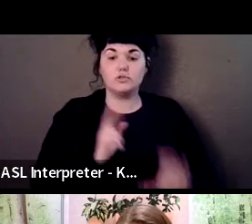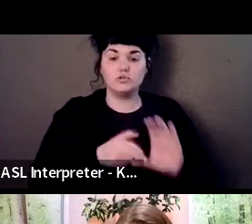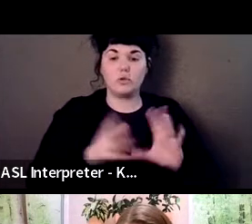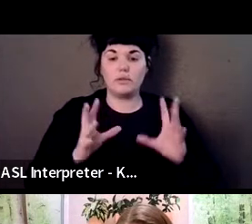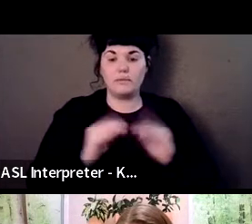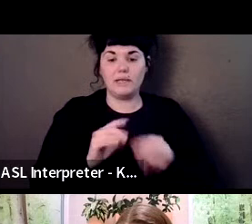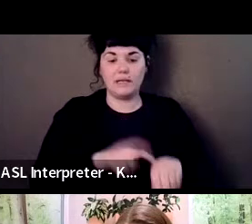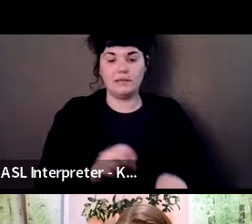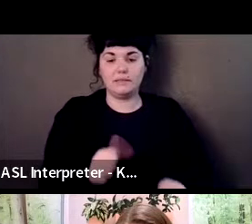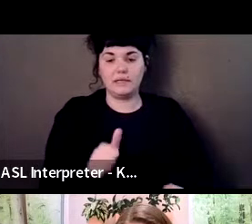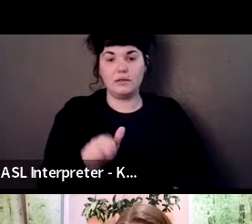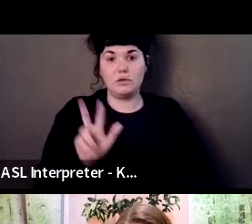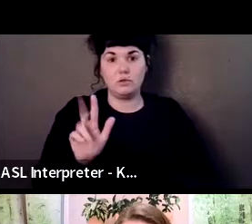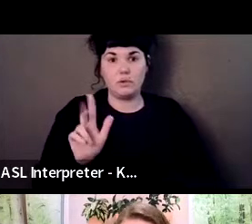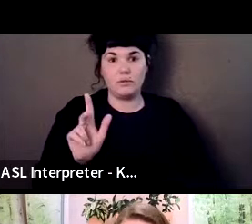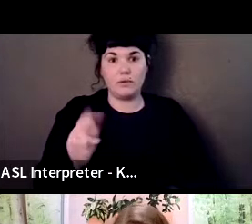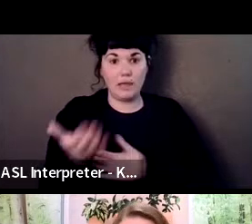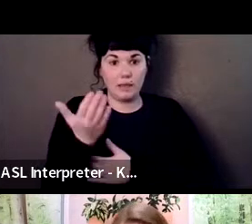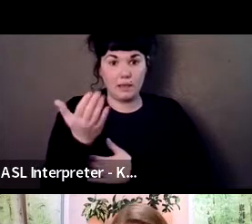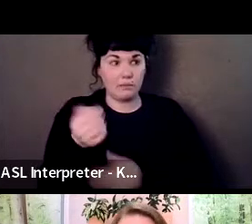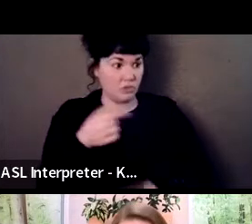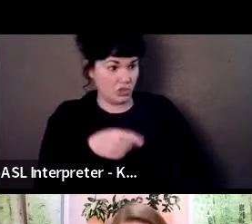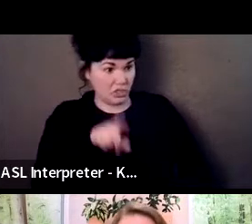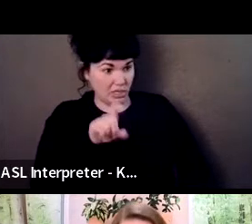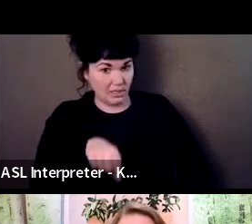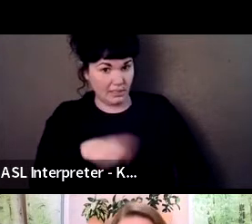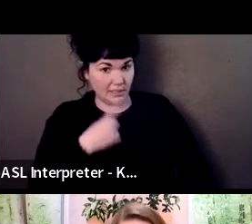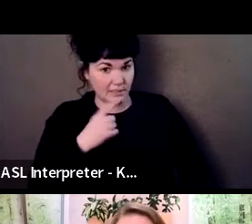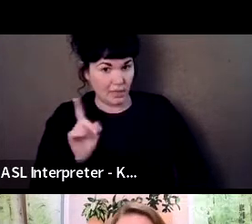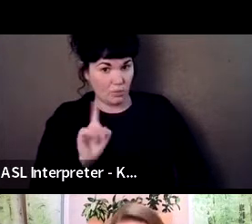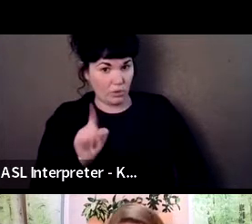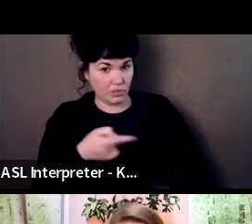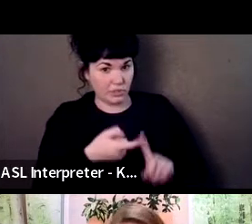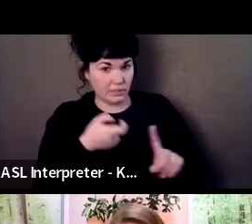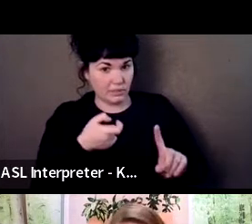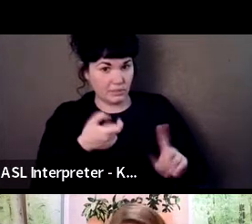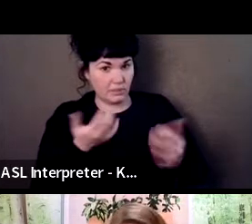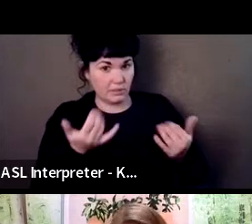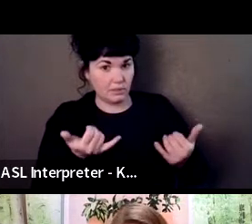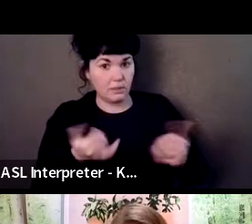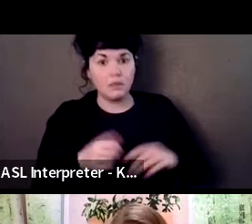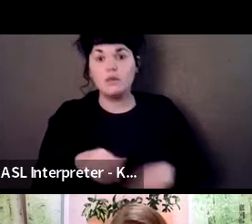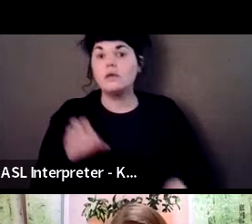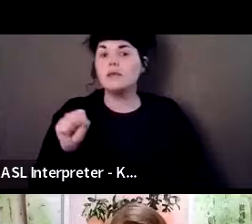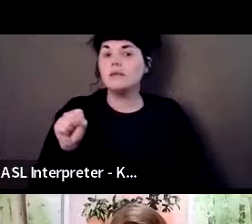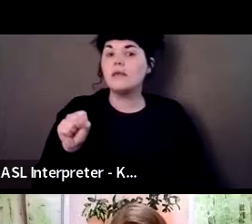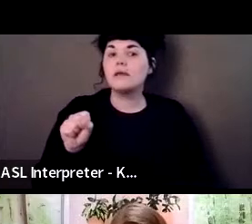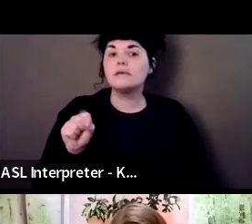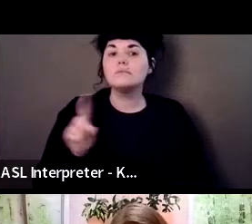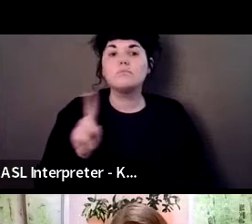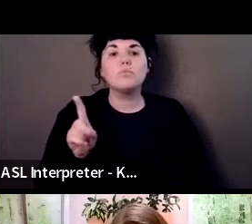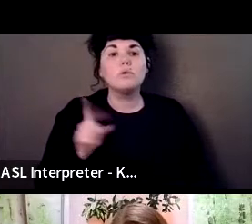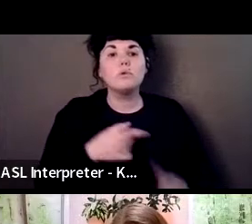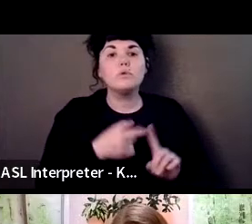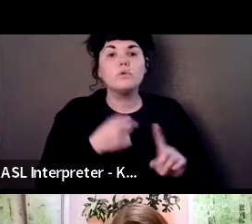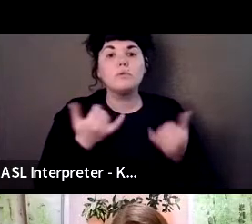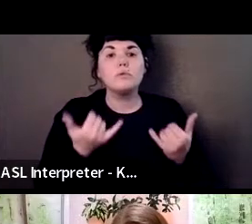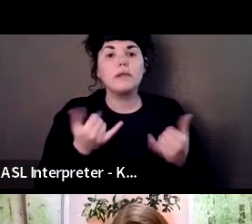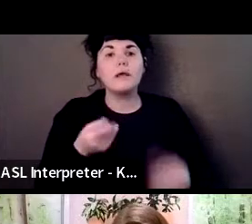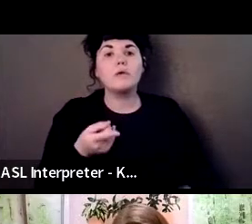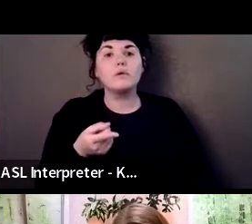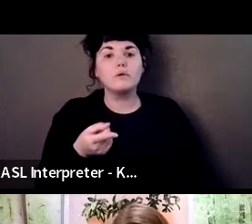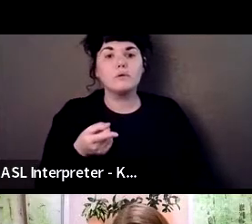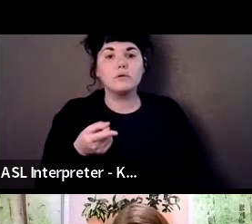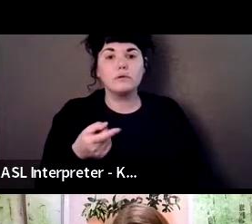Does she need to state where she is attending from? Yes. Commissioner Wagner, could you let us know where you're attending remotely from?